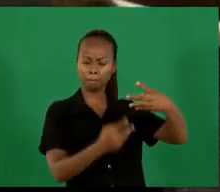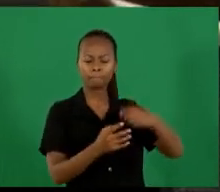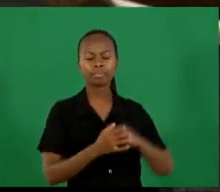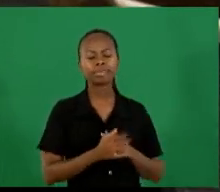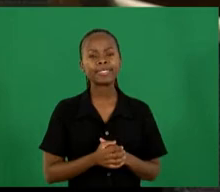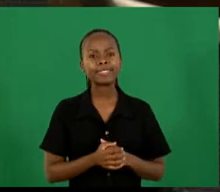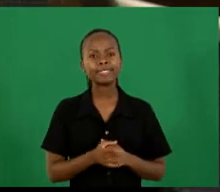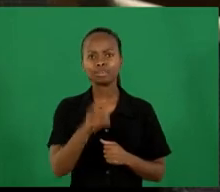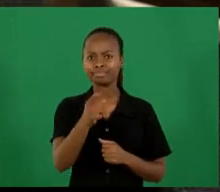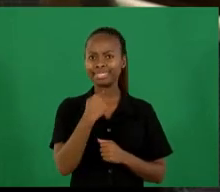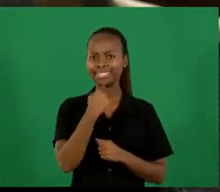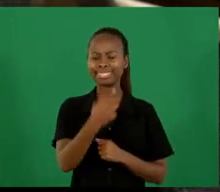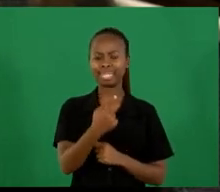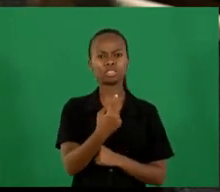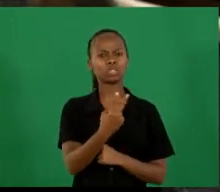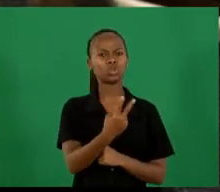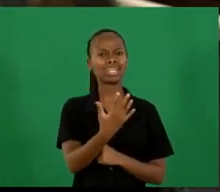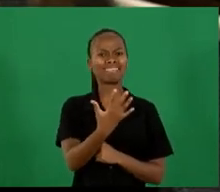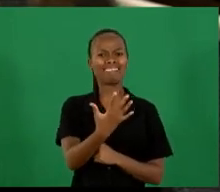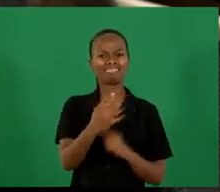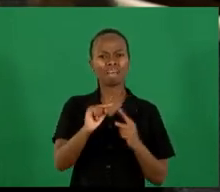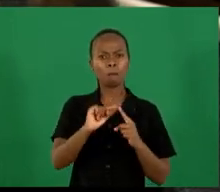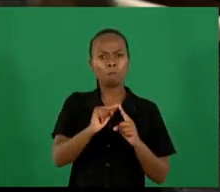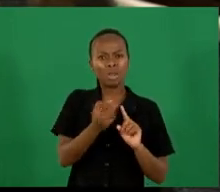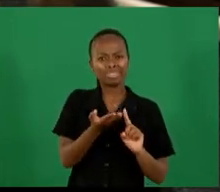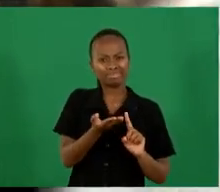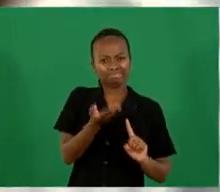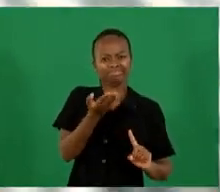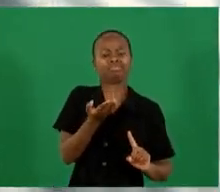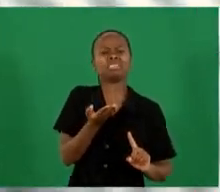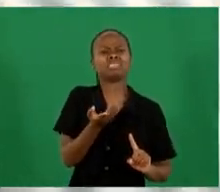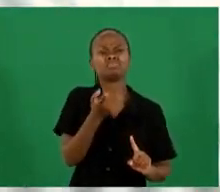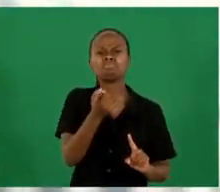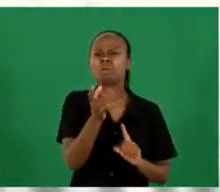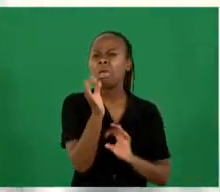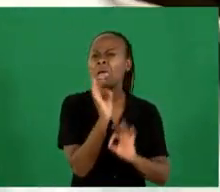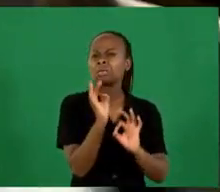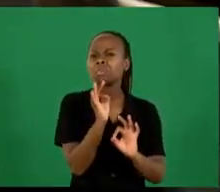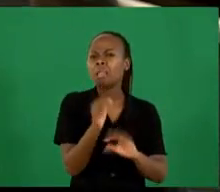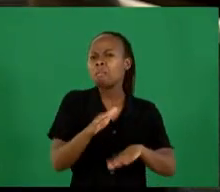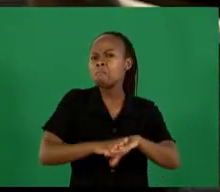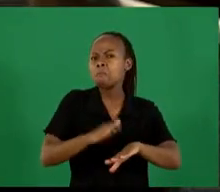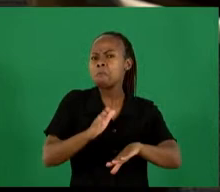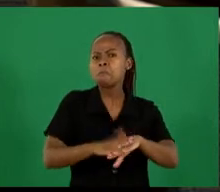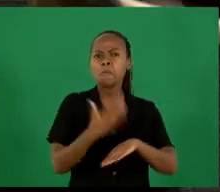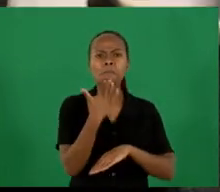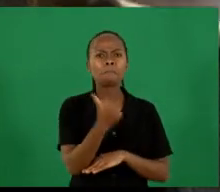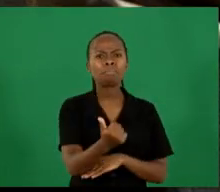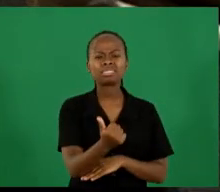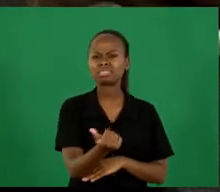rate by 25 basis points, can you please elaborate on that? The tone of the statement